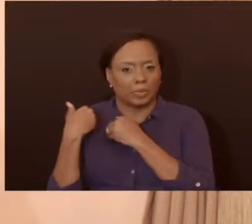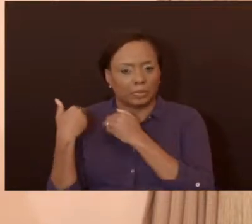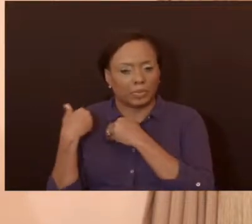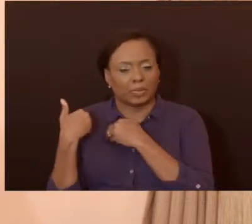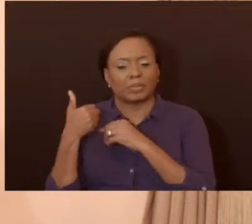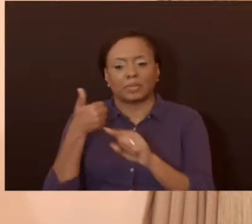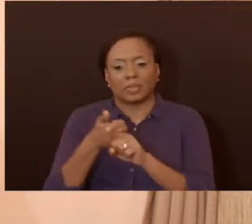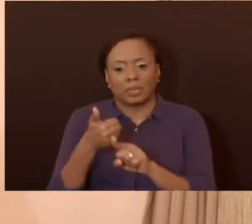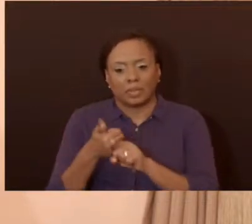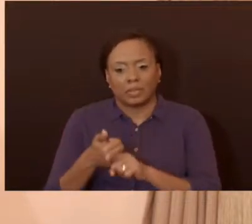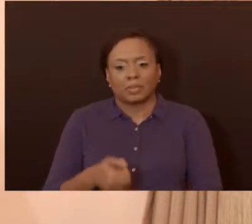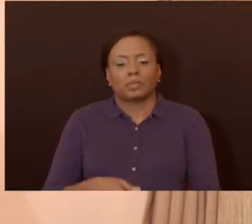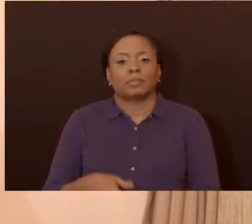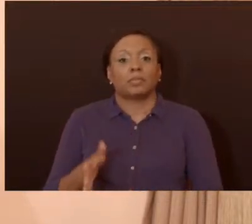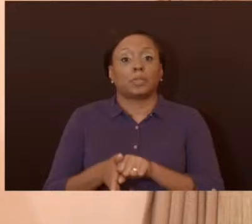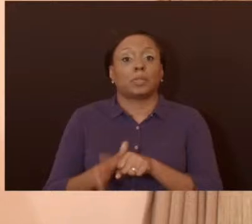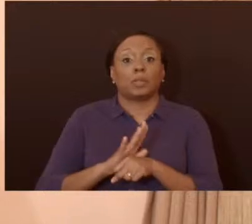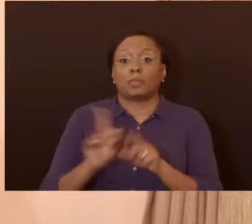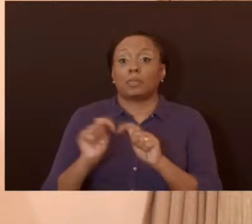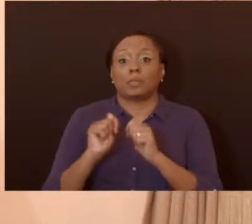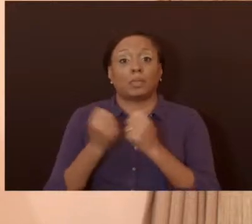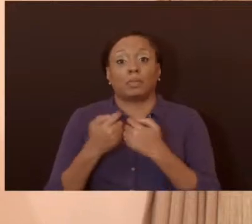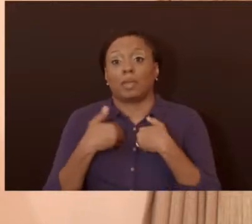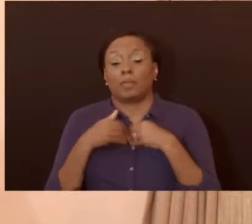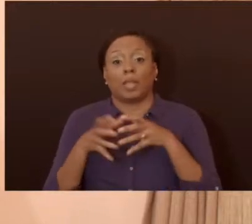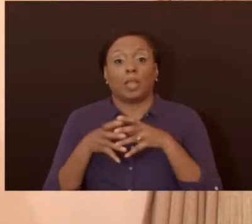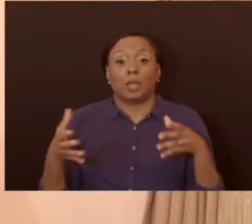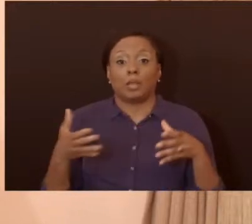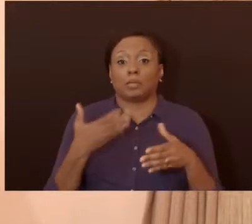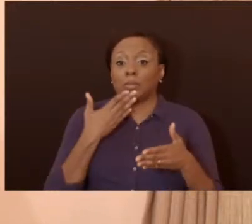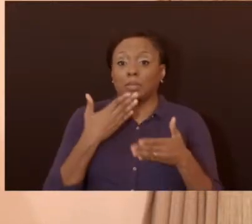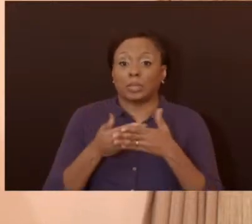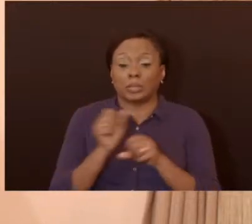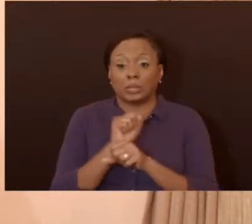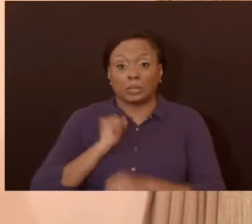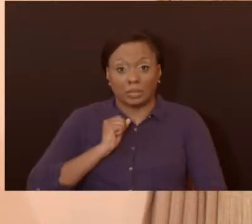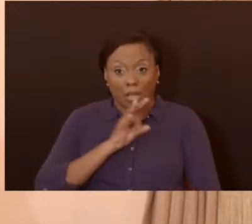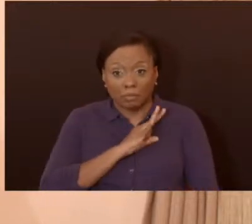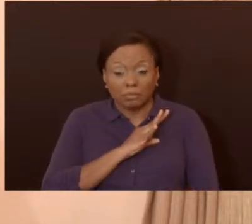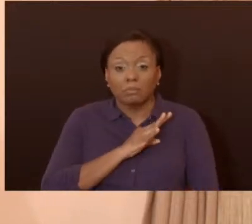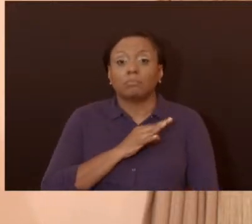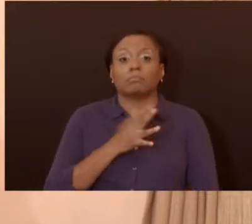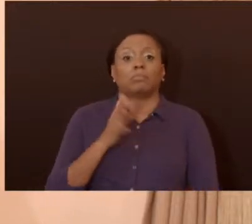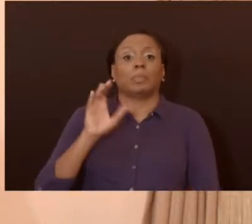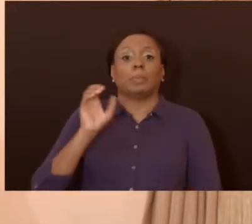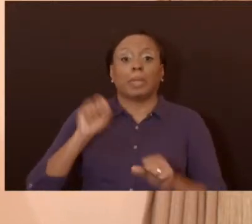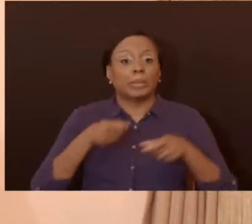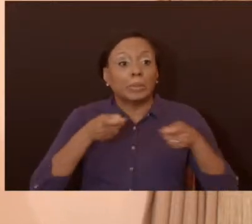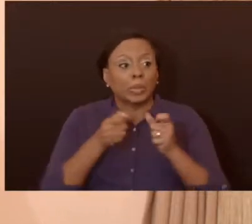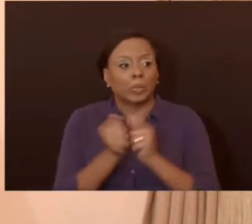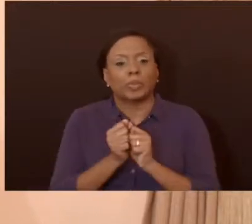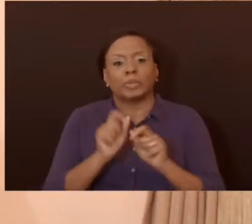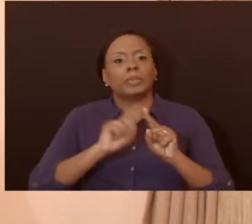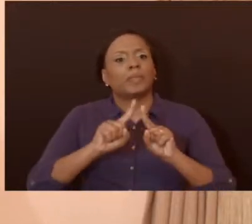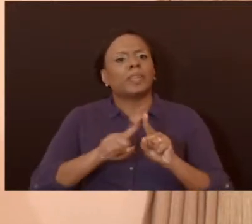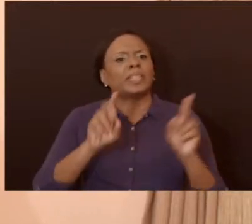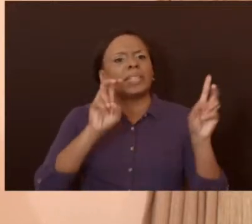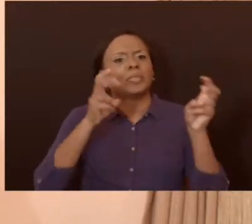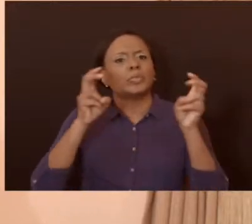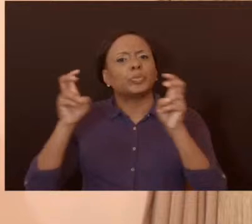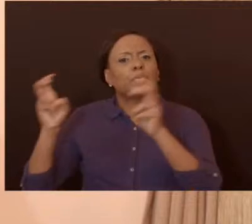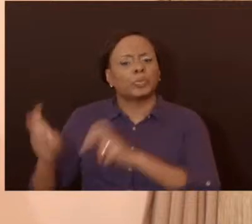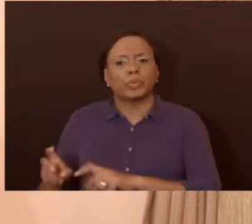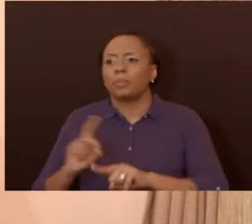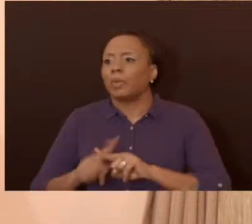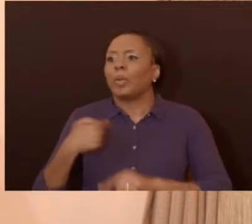The COVID-19 monitoring unit is well staffed and is well able to address the issues that we are confronting. But we can't